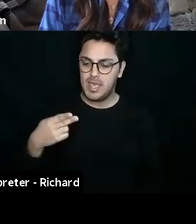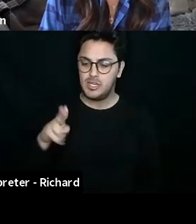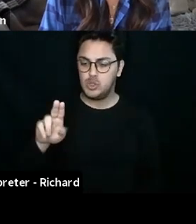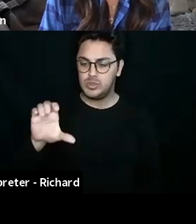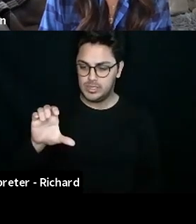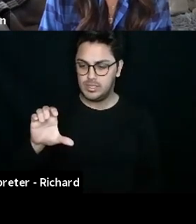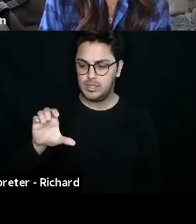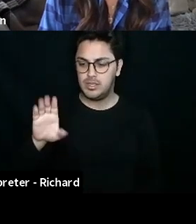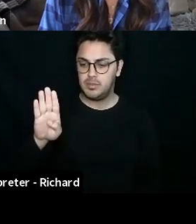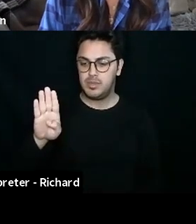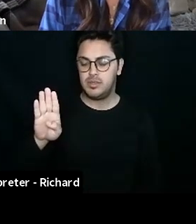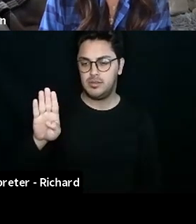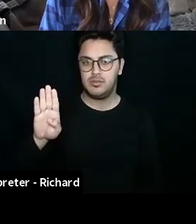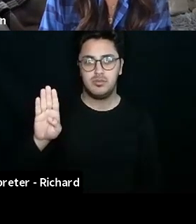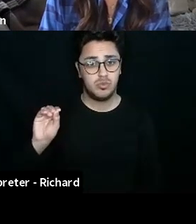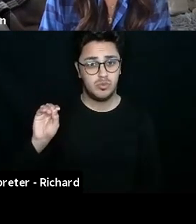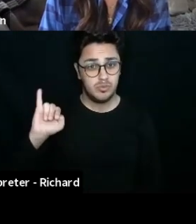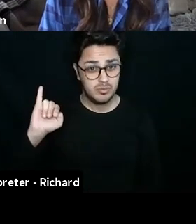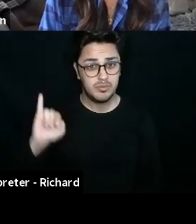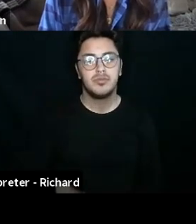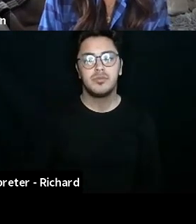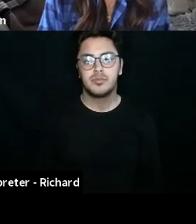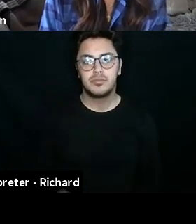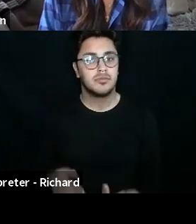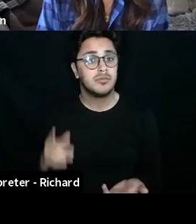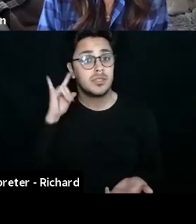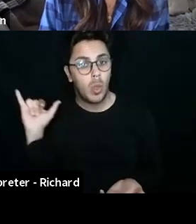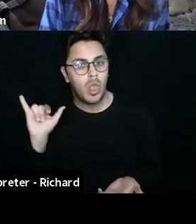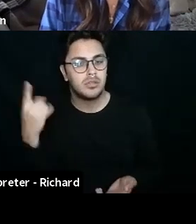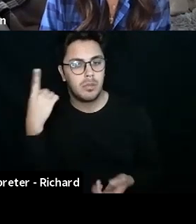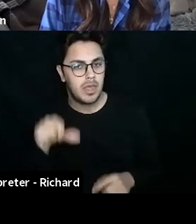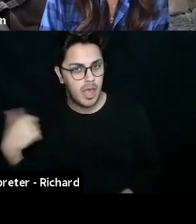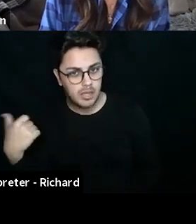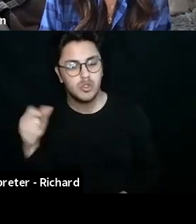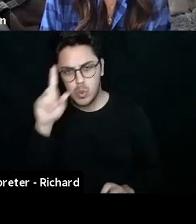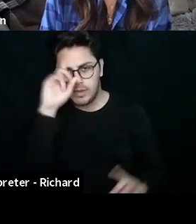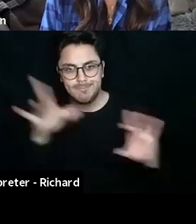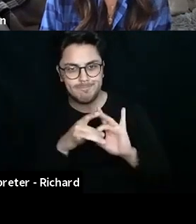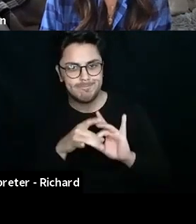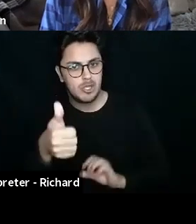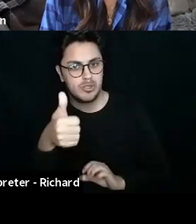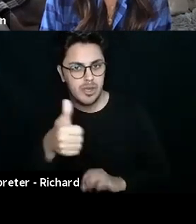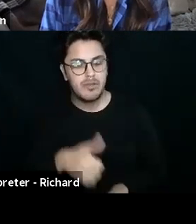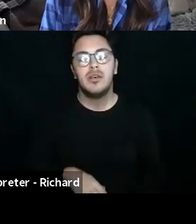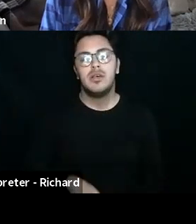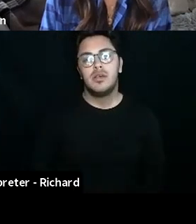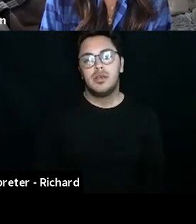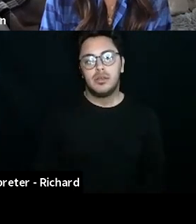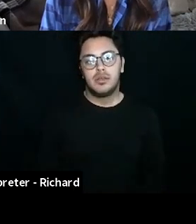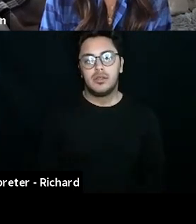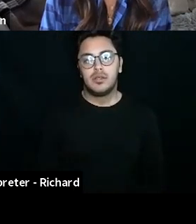P-H-U-C-B-U-I, Phuc Bui is how you pronounce it. And he thought it sounded like something else, which, you know, you can connect the dots. And I think it's